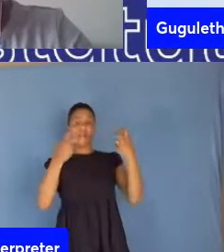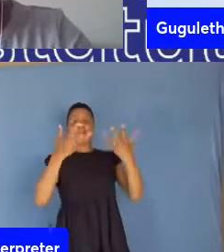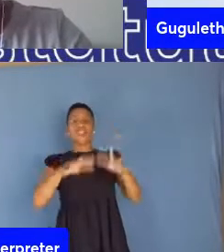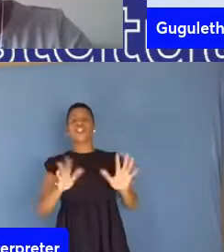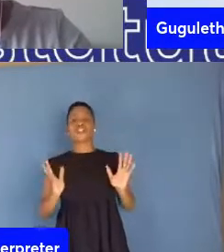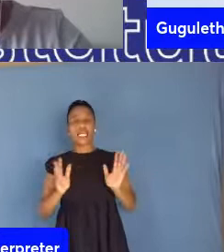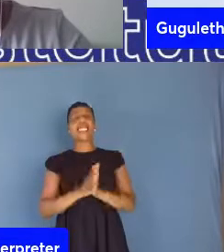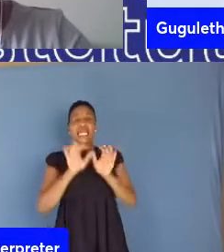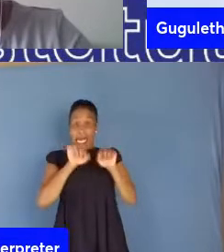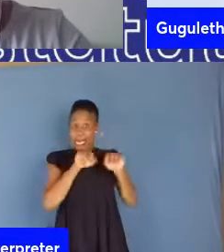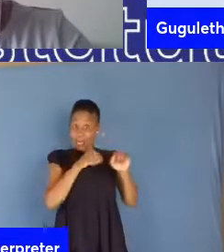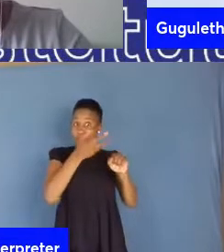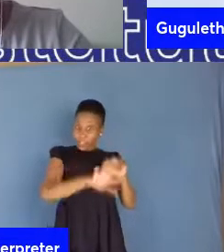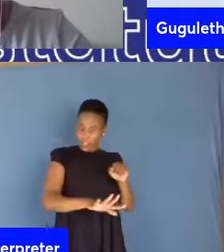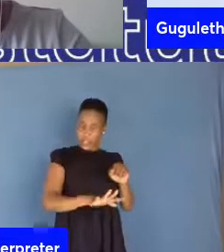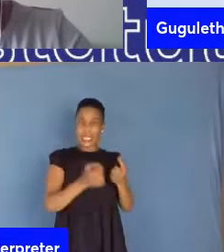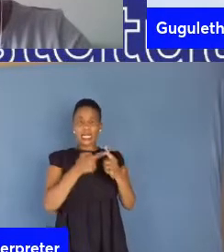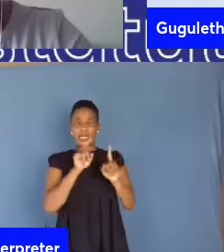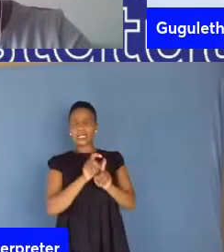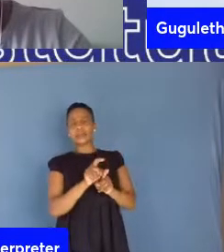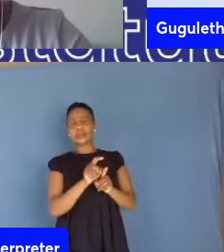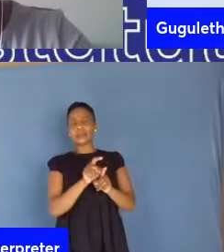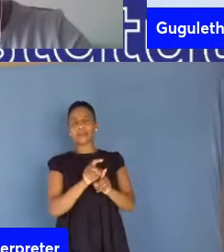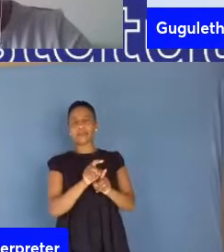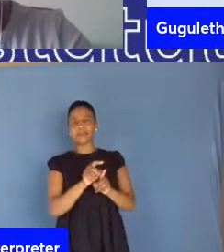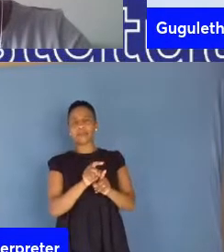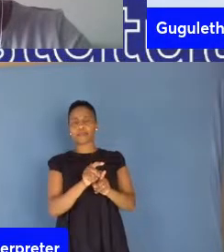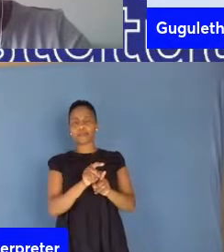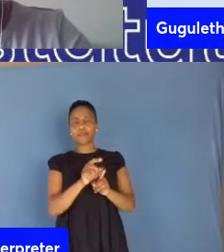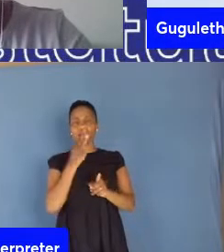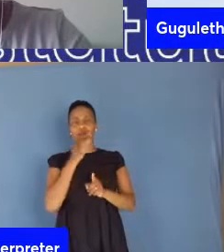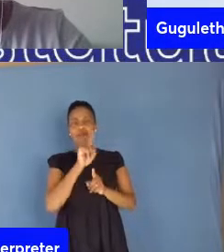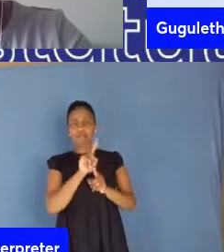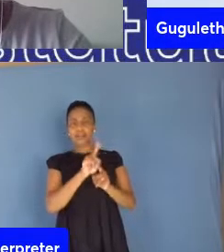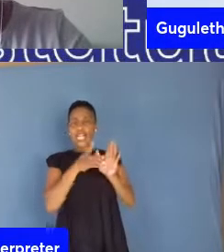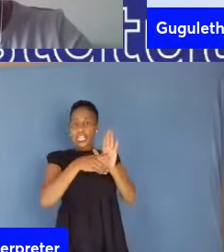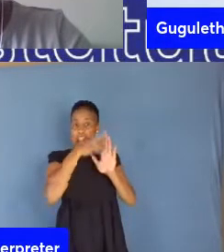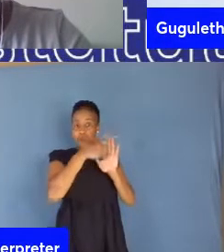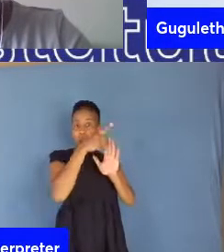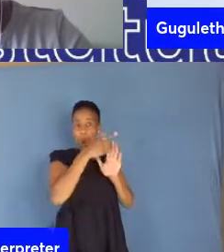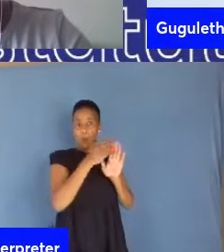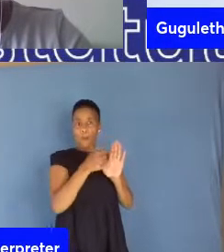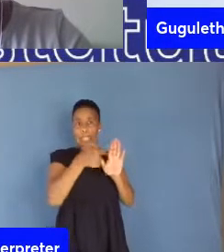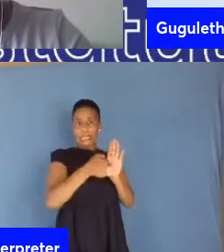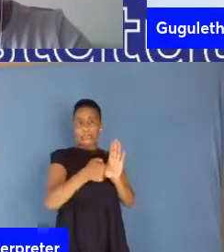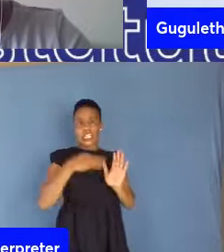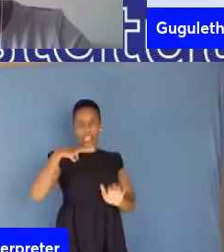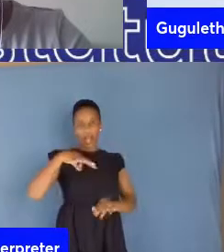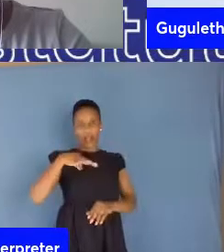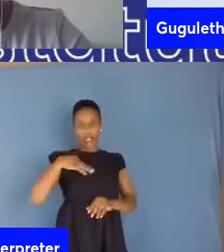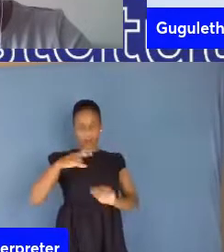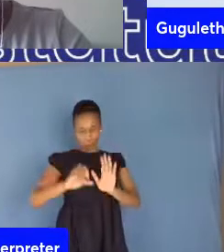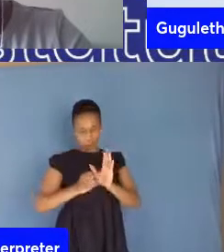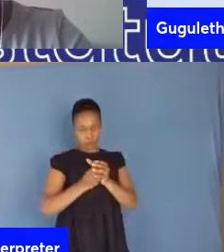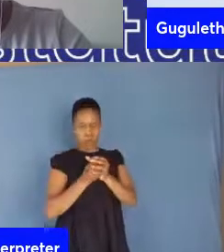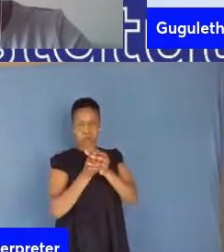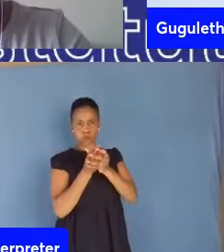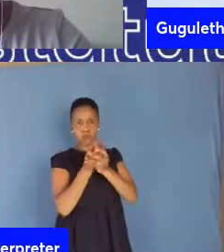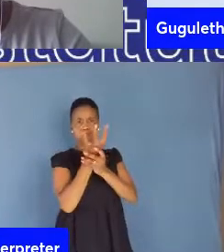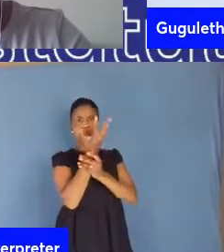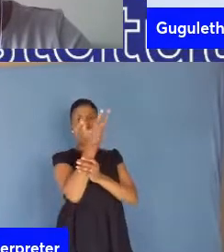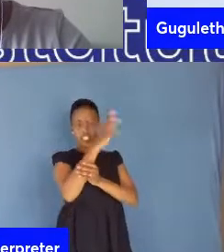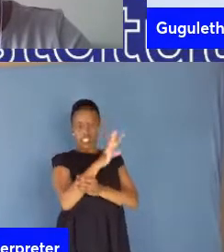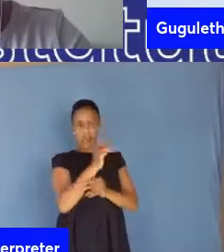the functionality and the fact that, the development of a young girl at 16, she cannot be in a position to